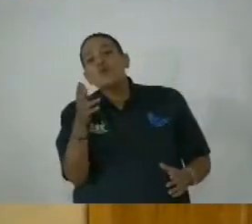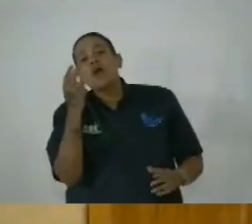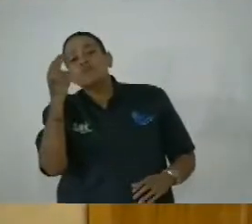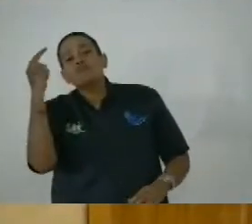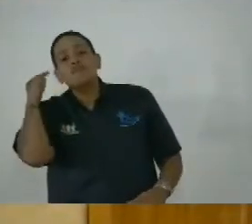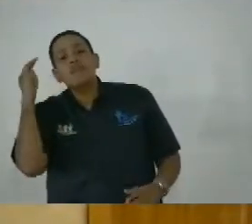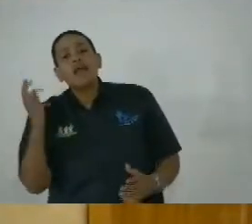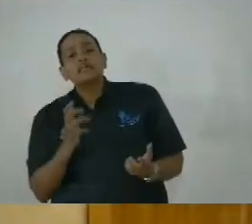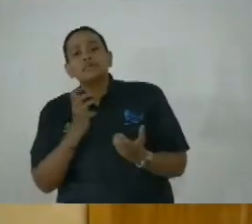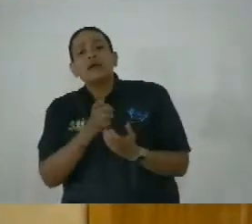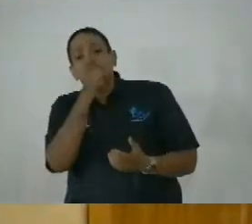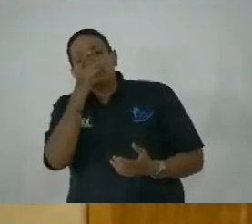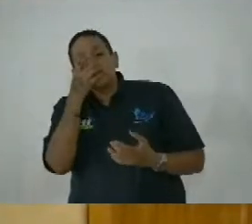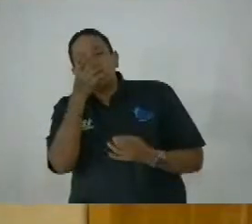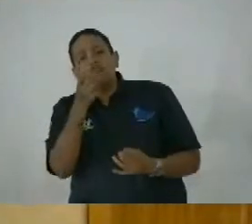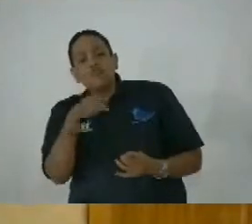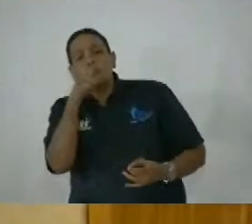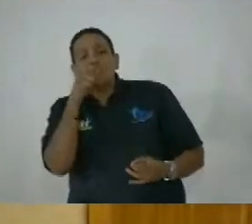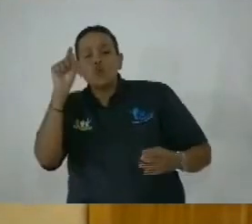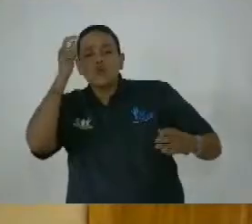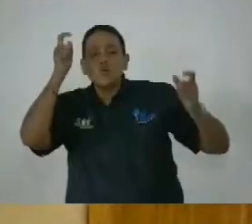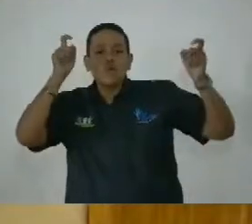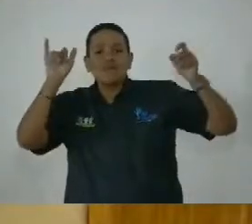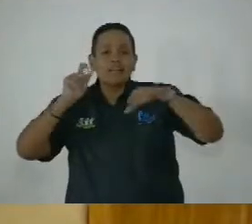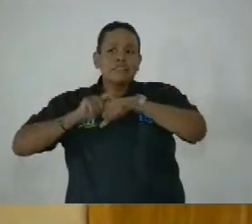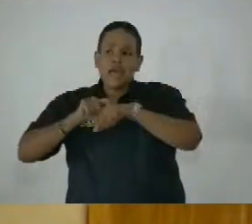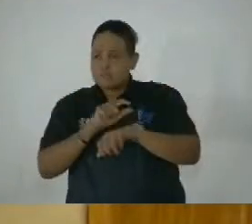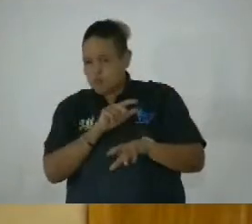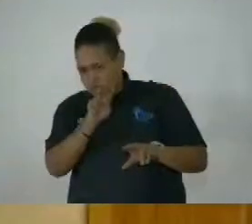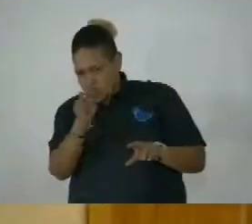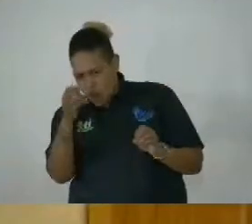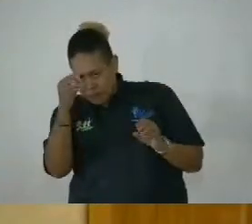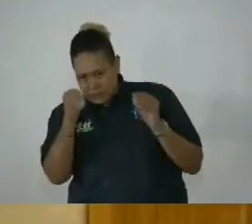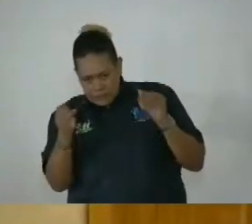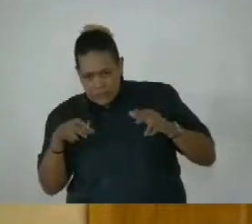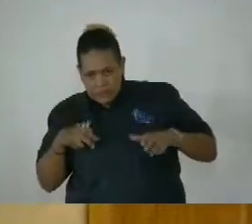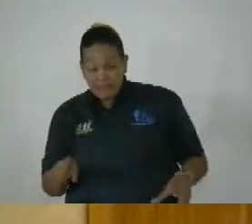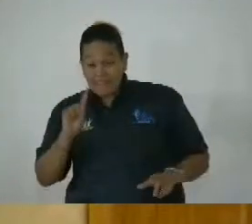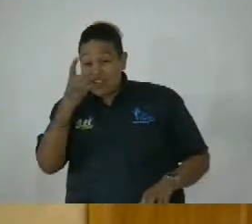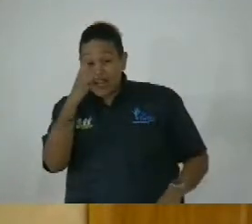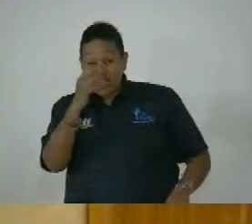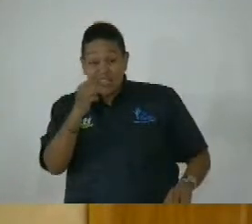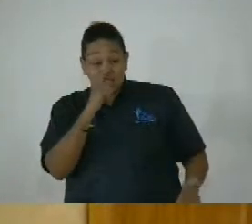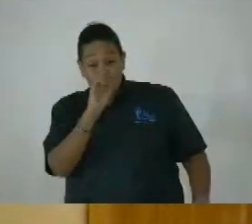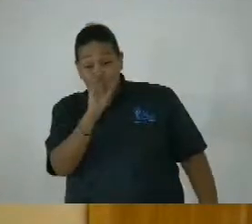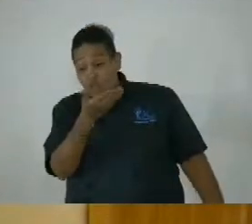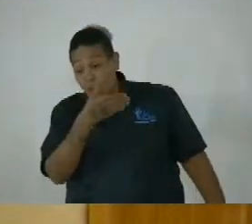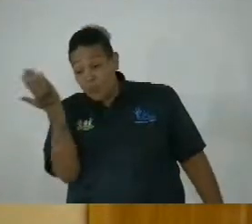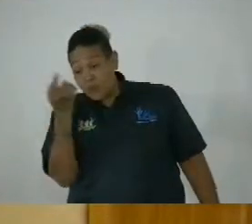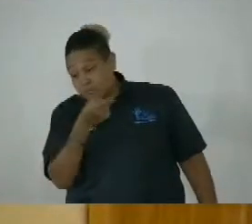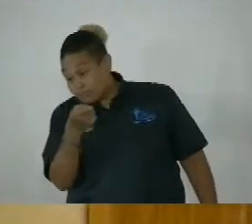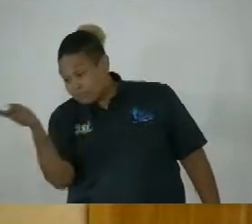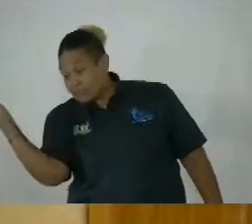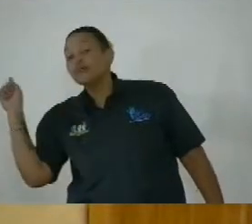reflects the interests of those who were governing at that time, the first 18 years of a PNP administration.